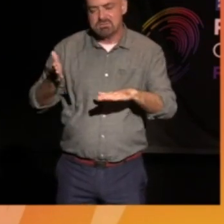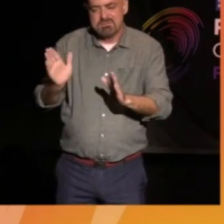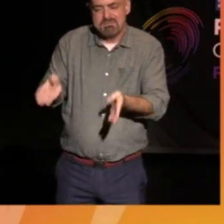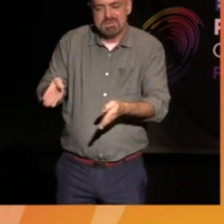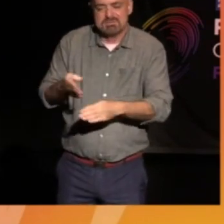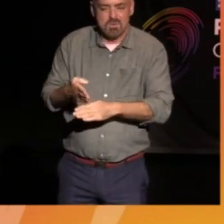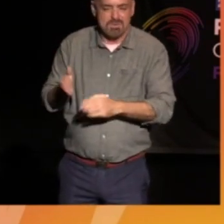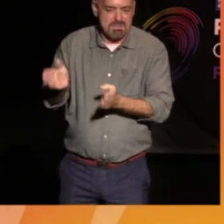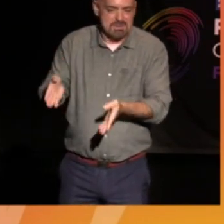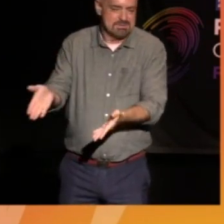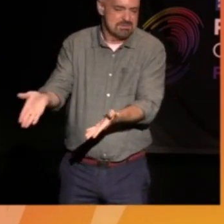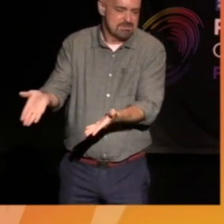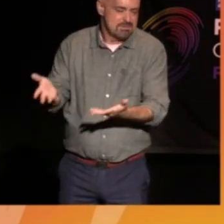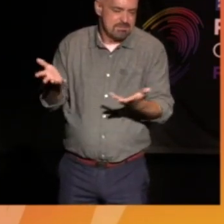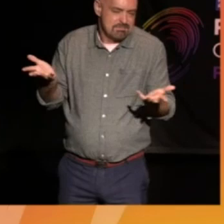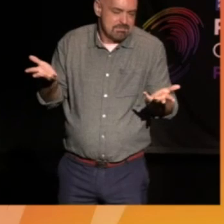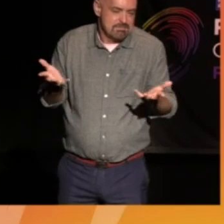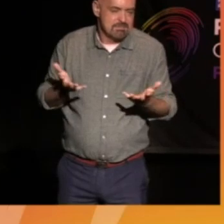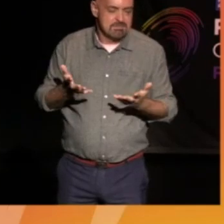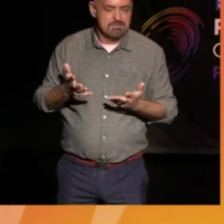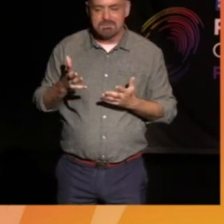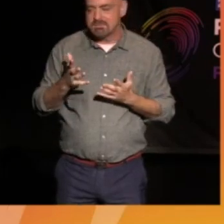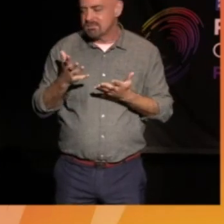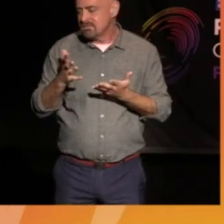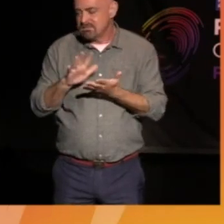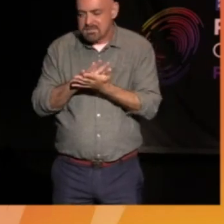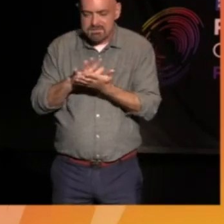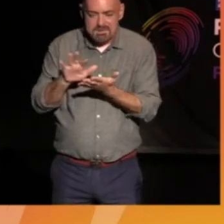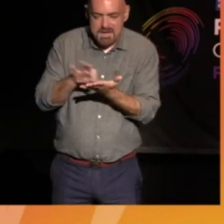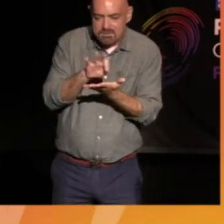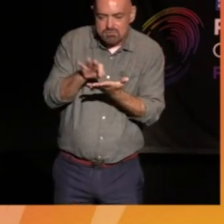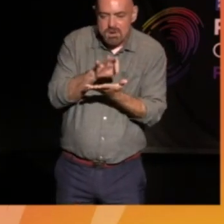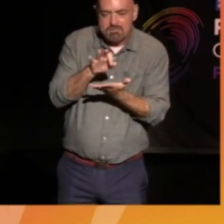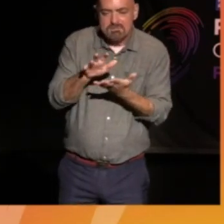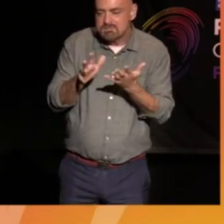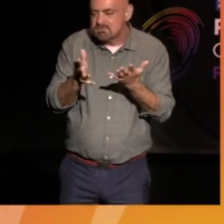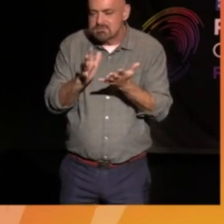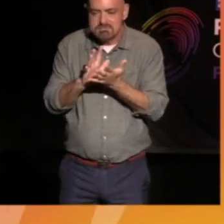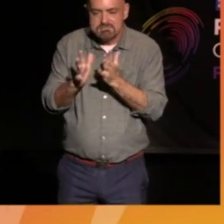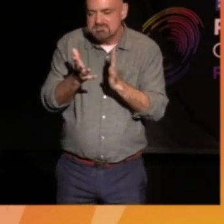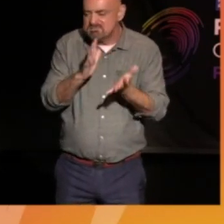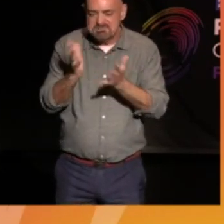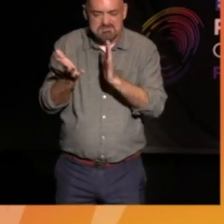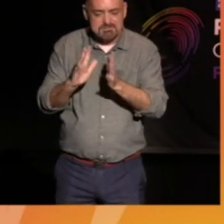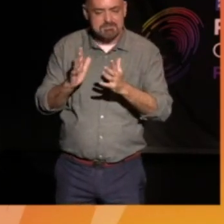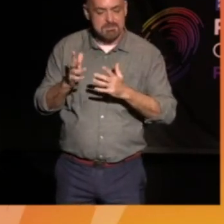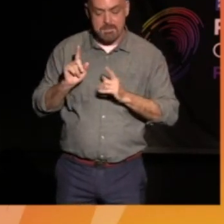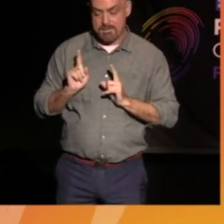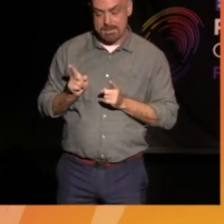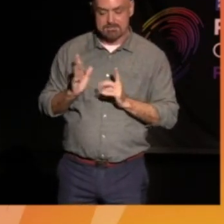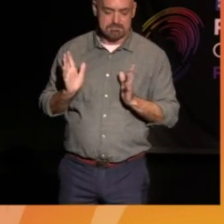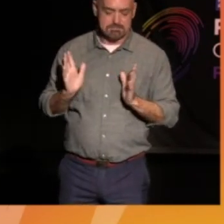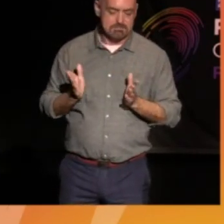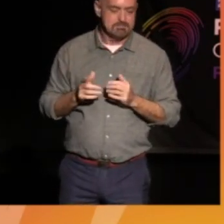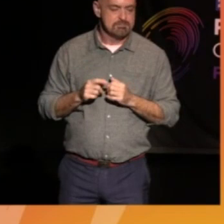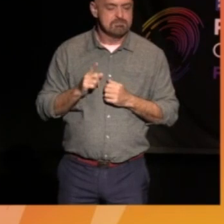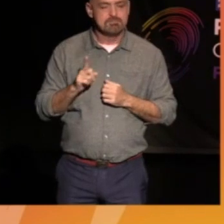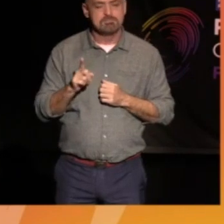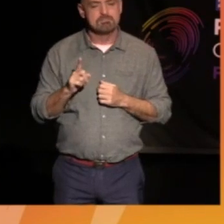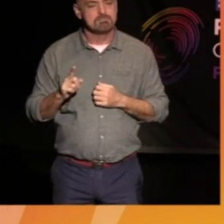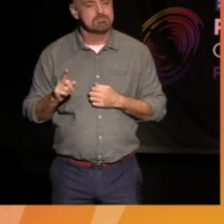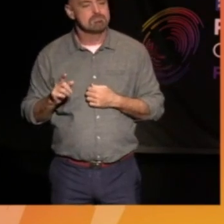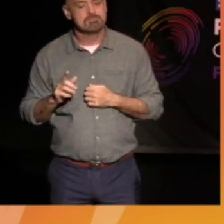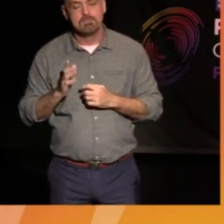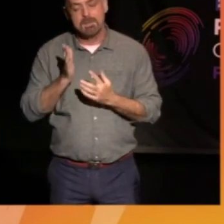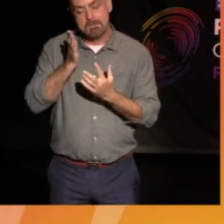working in some handicrafts and some other kind of industries. So that is there. In case of the Middle